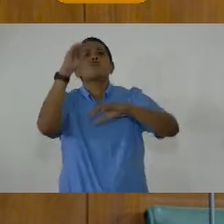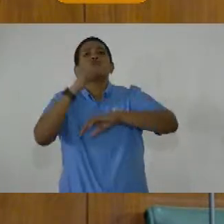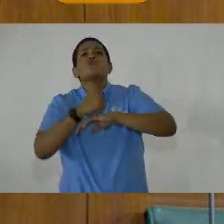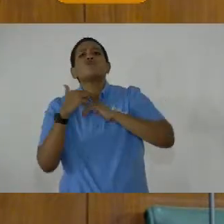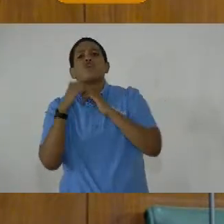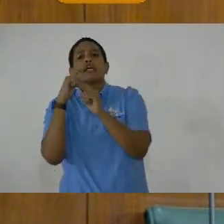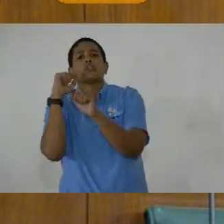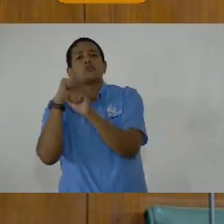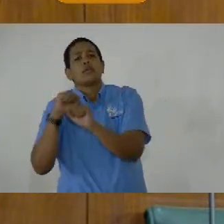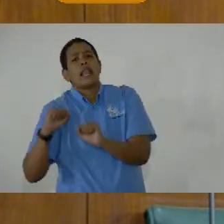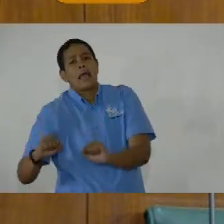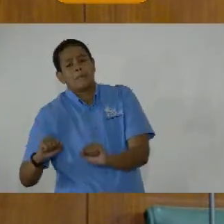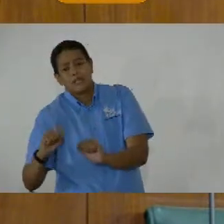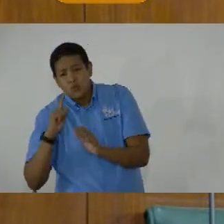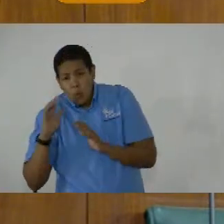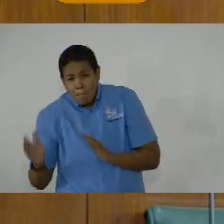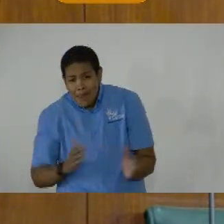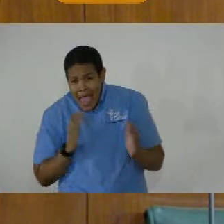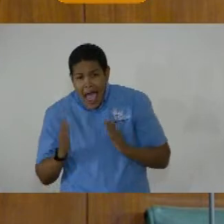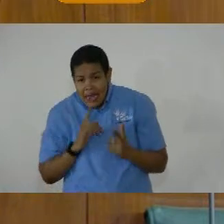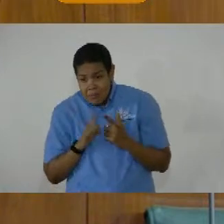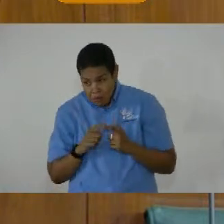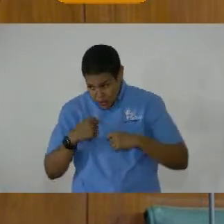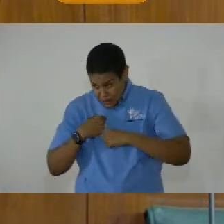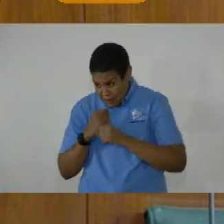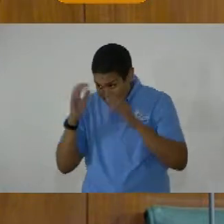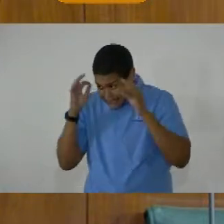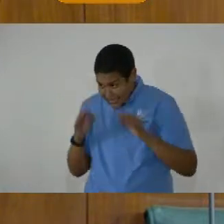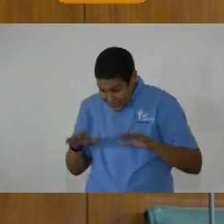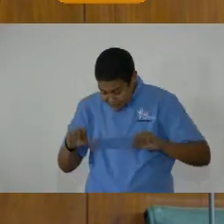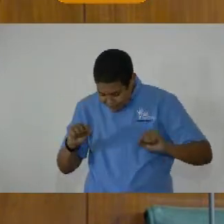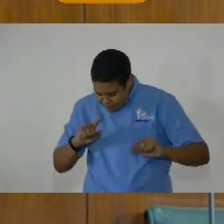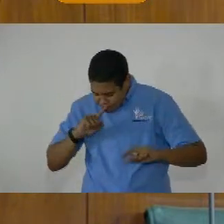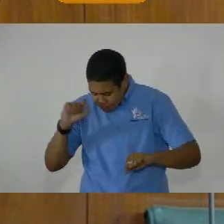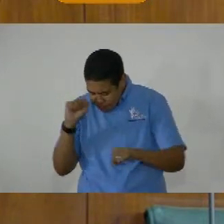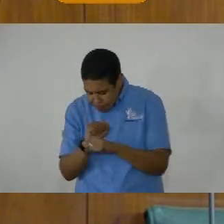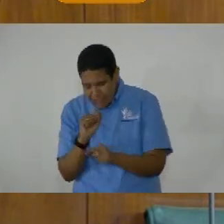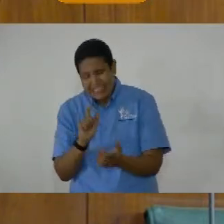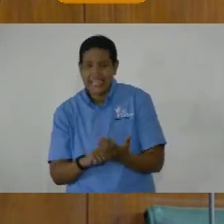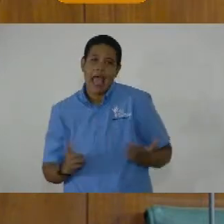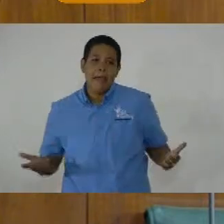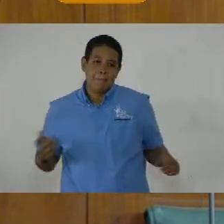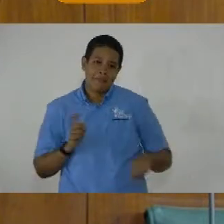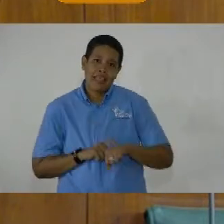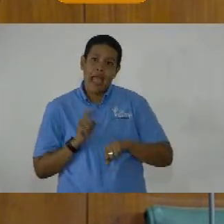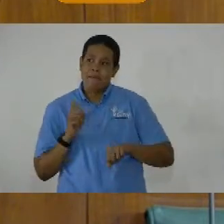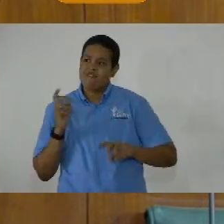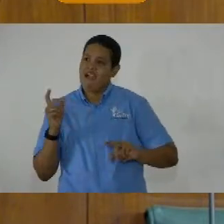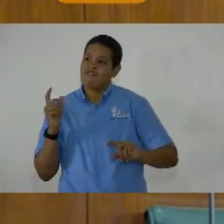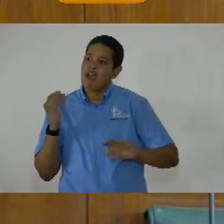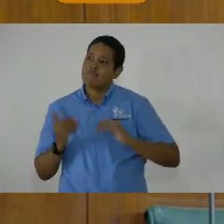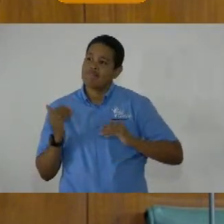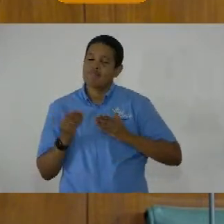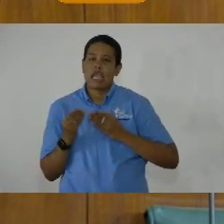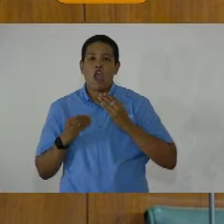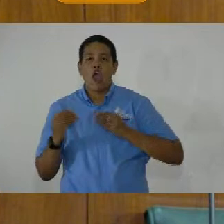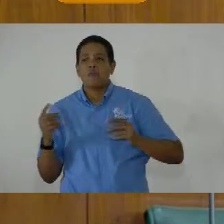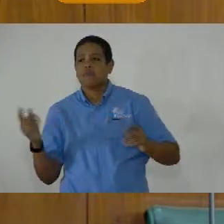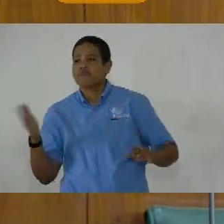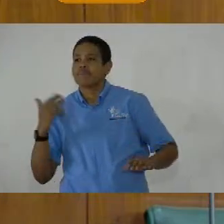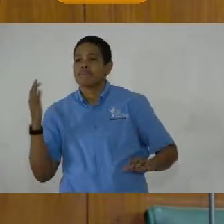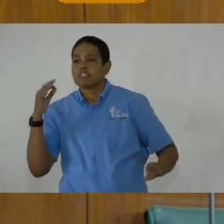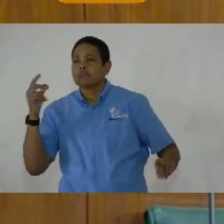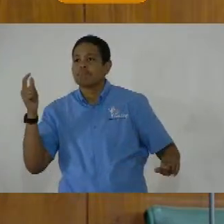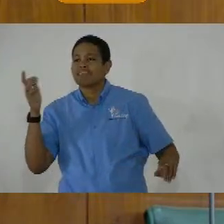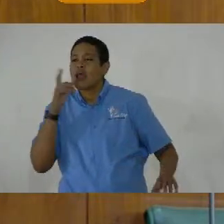ability to plan and to make decisions in real time in a fast-paced economy.